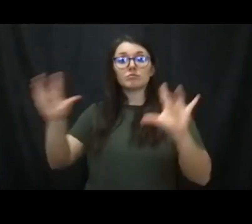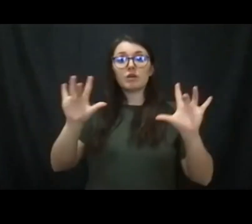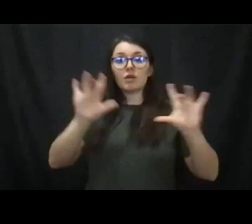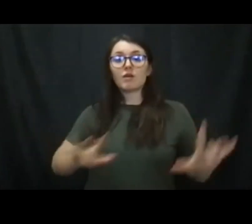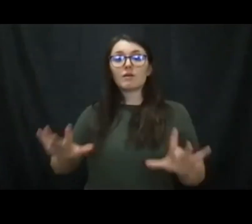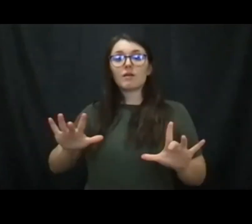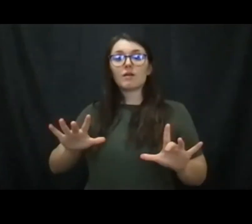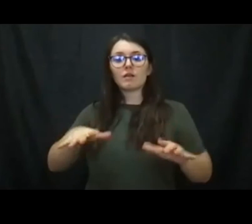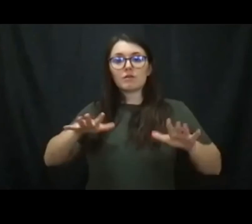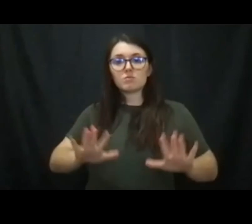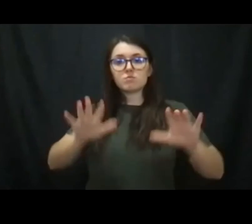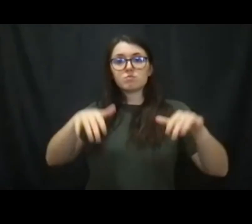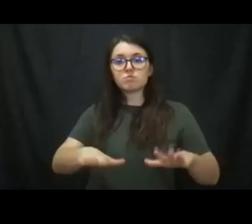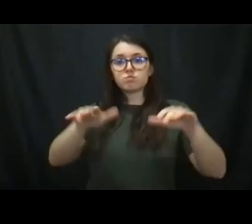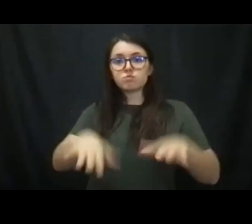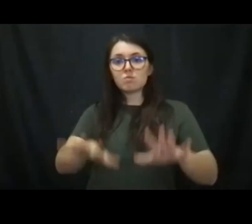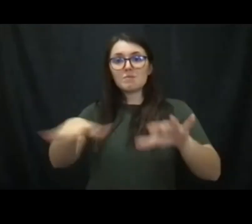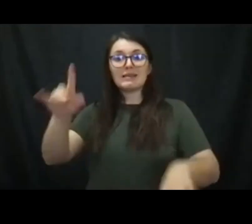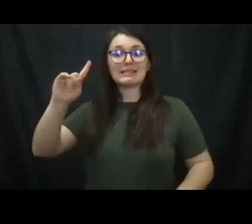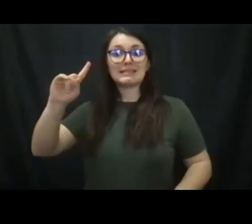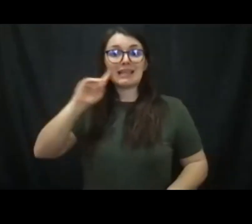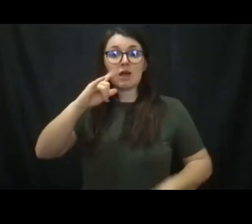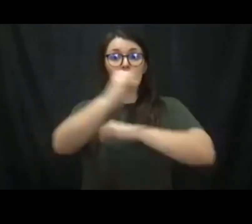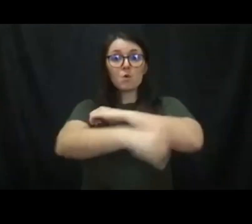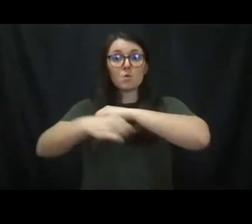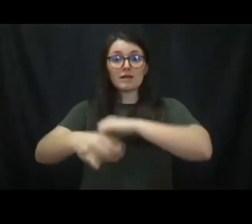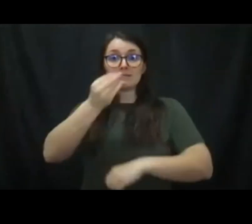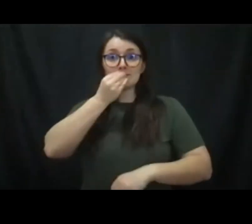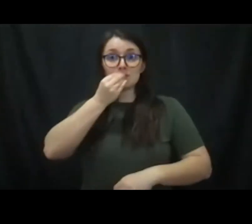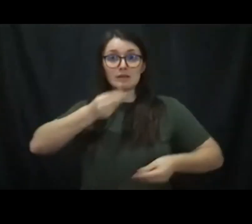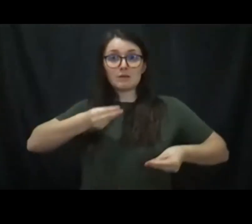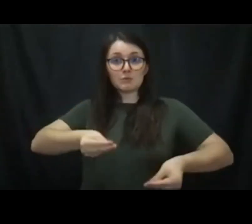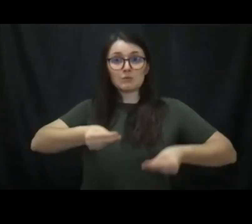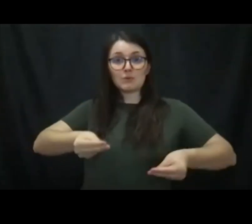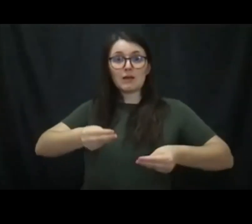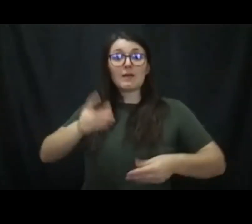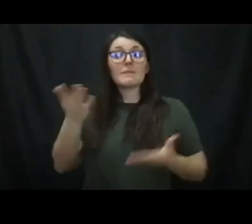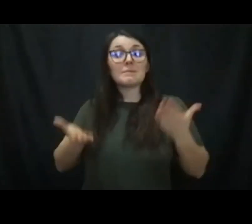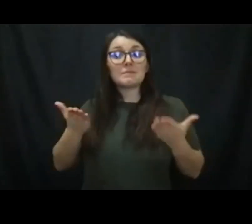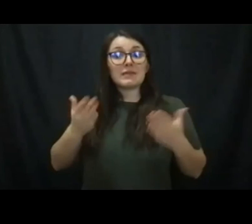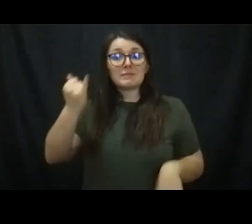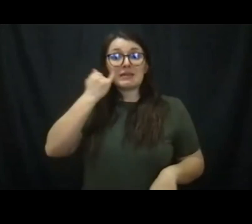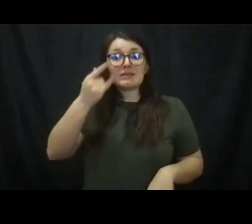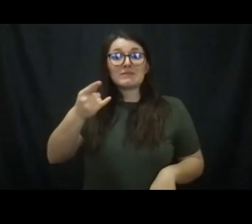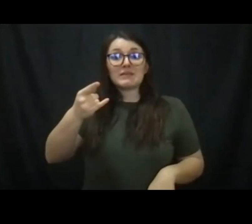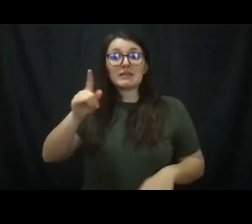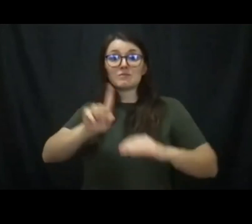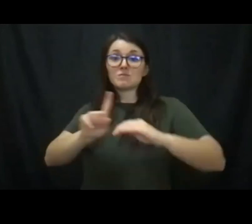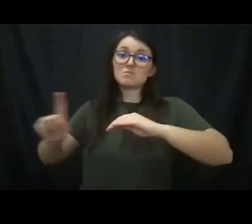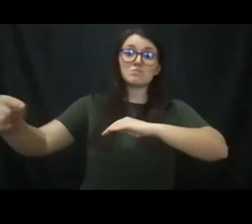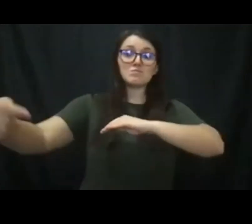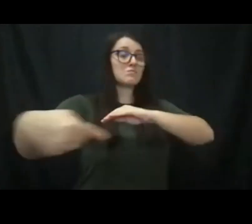the sounds of whales eating. Maybe Humphrey would be so hungry and lonely he would swim towards the